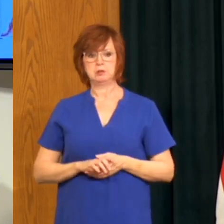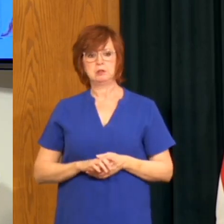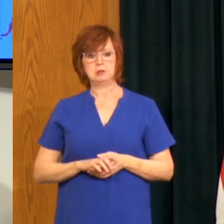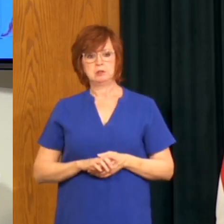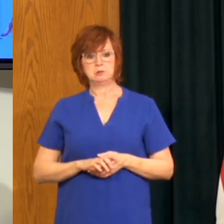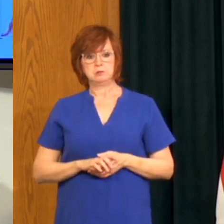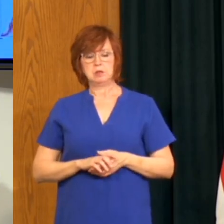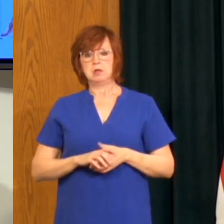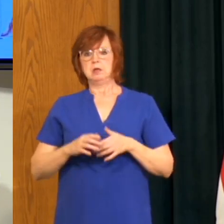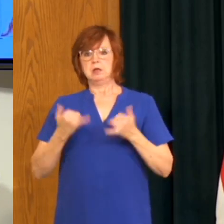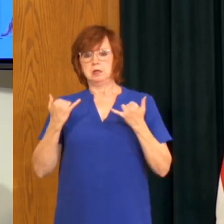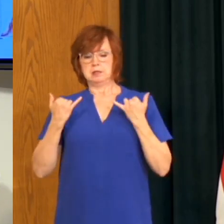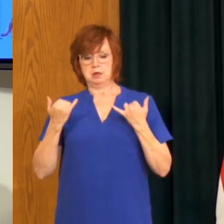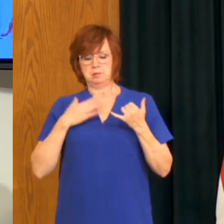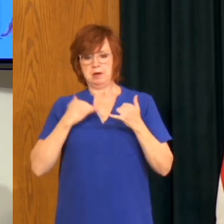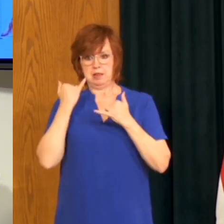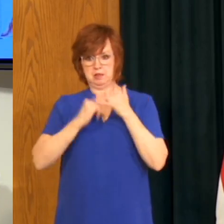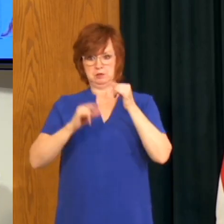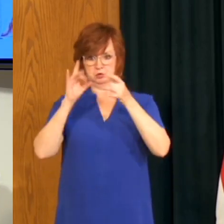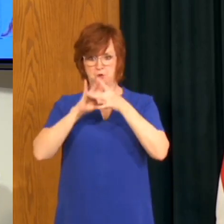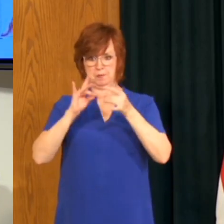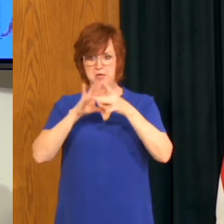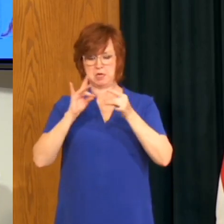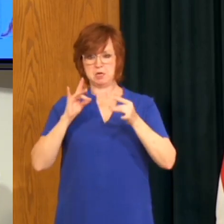And then finally, I just wanted to